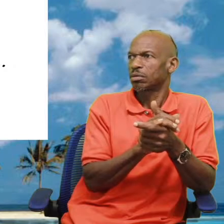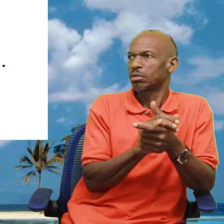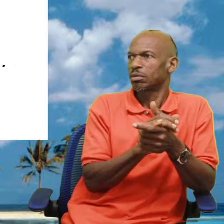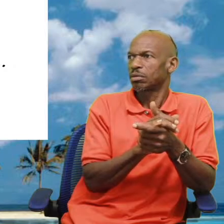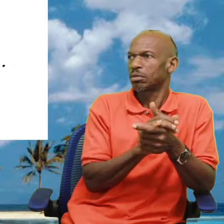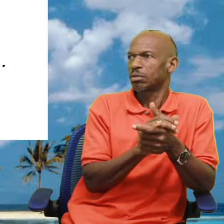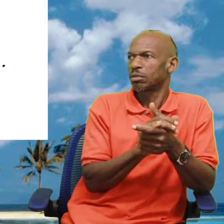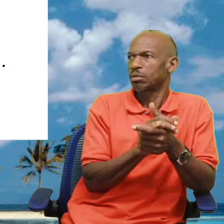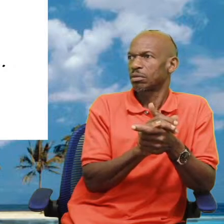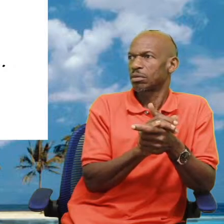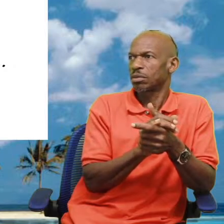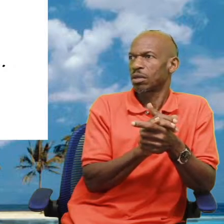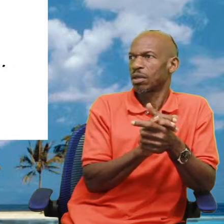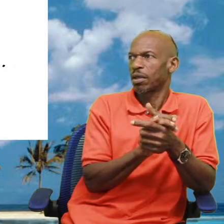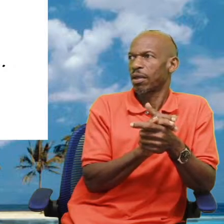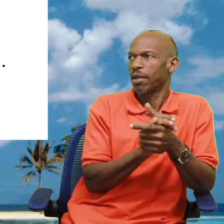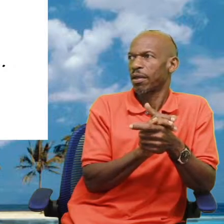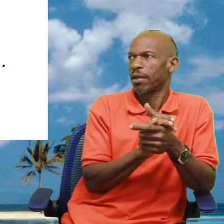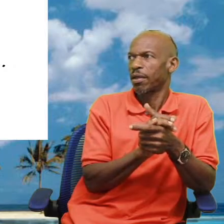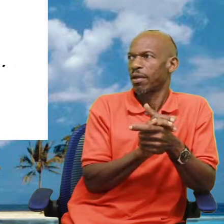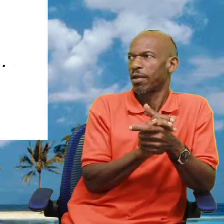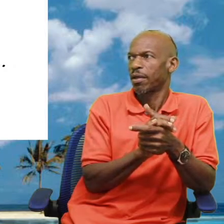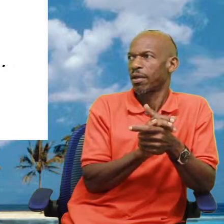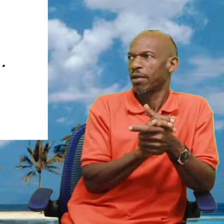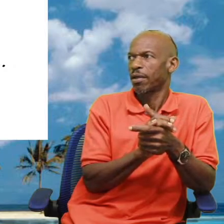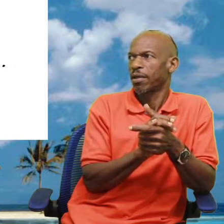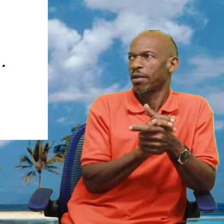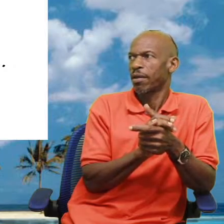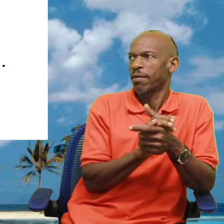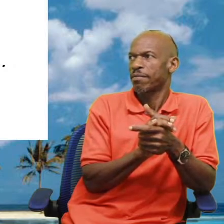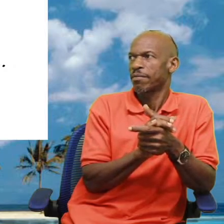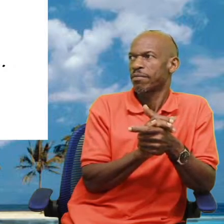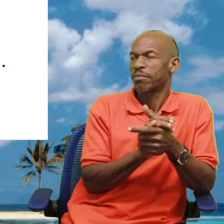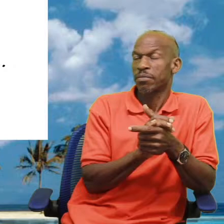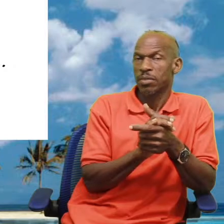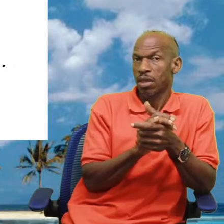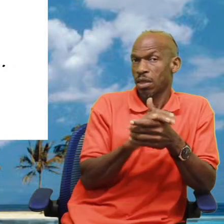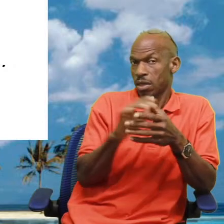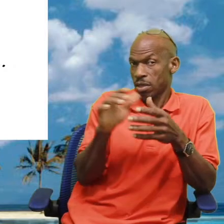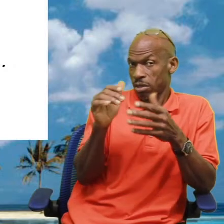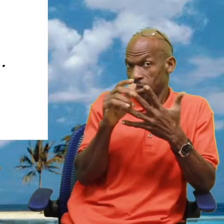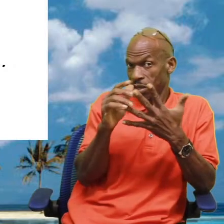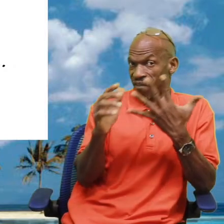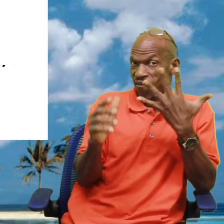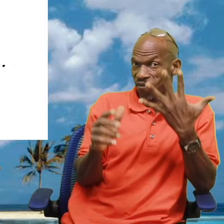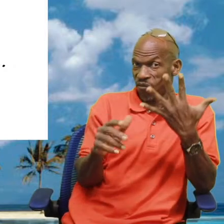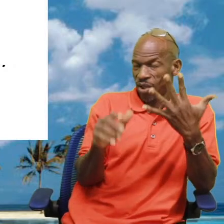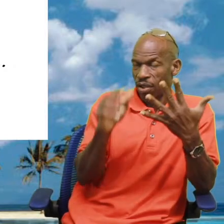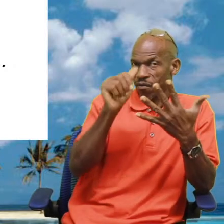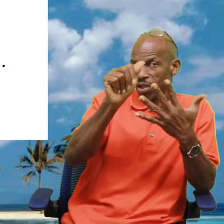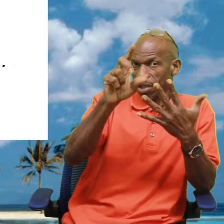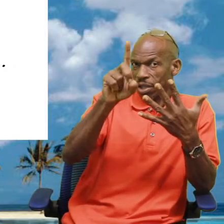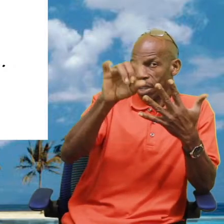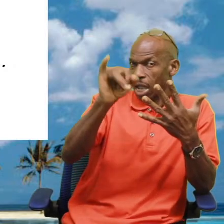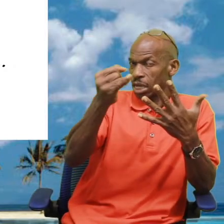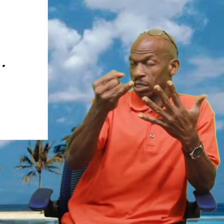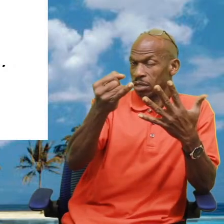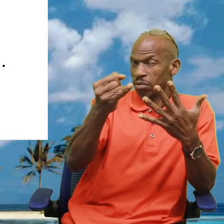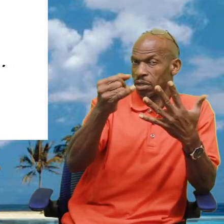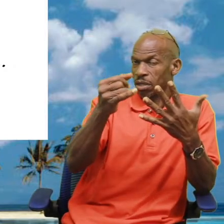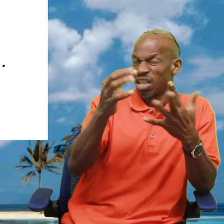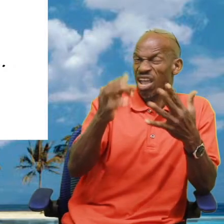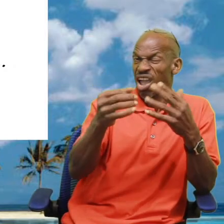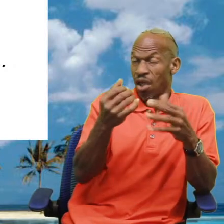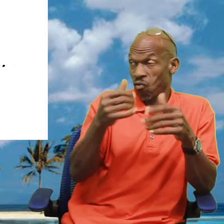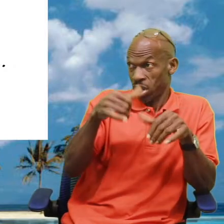have cute. I have playful, happy, furry. All of these words